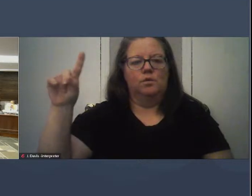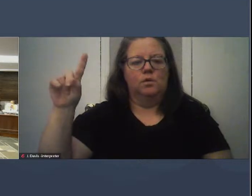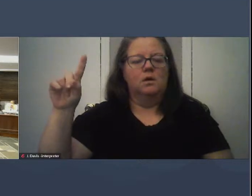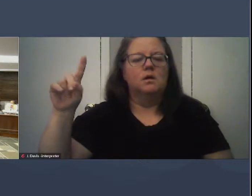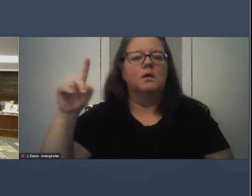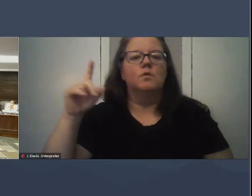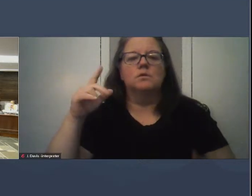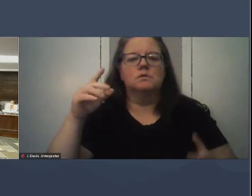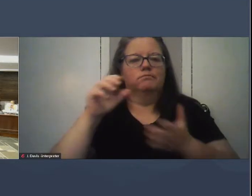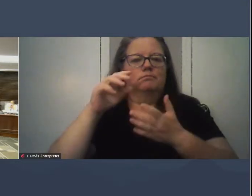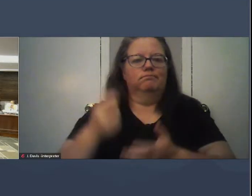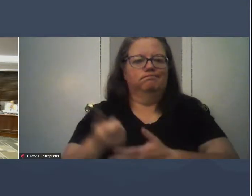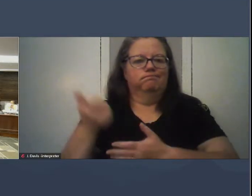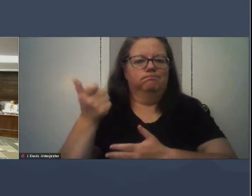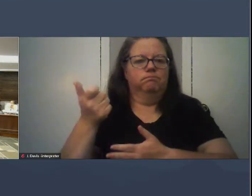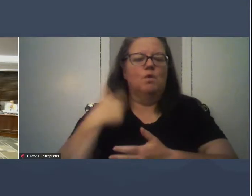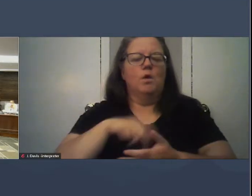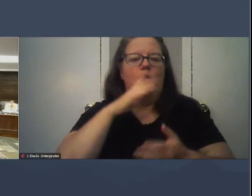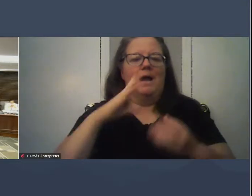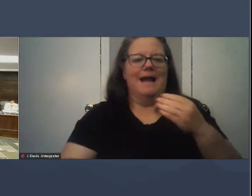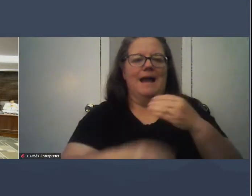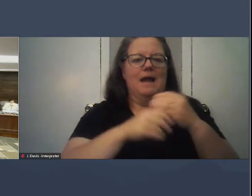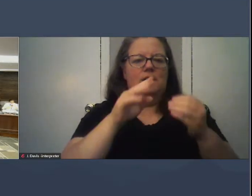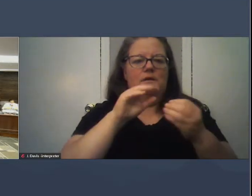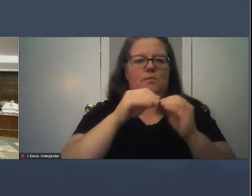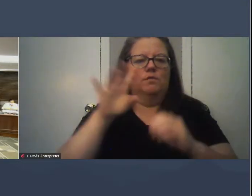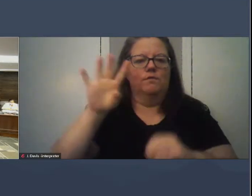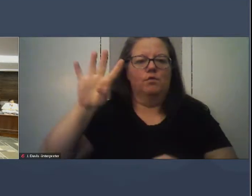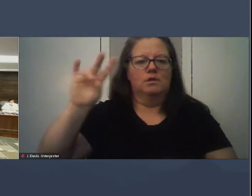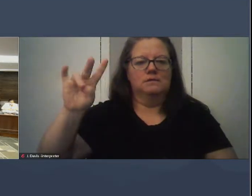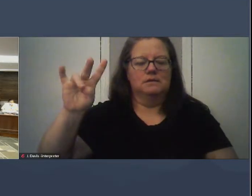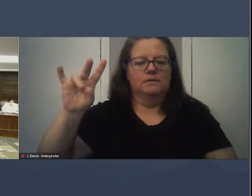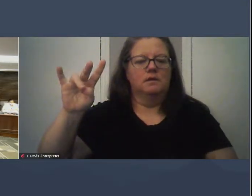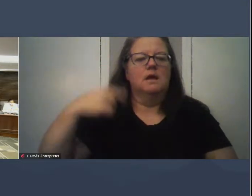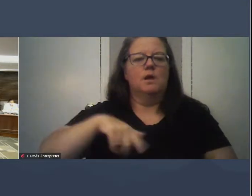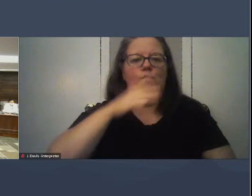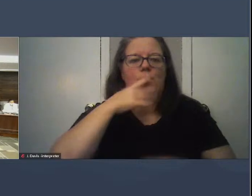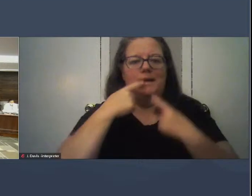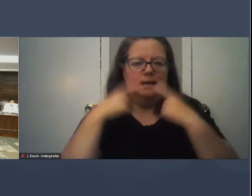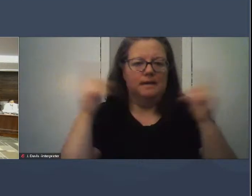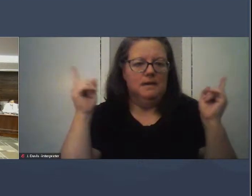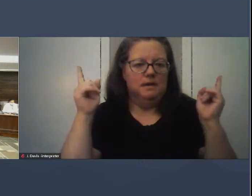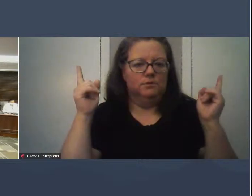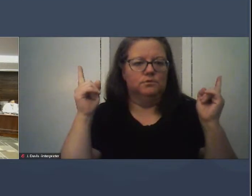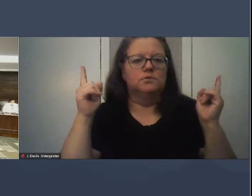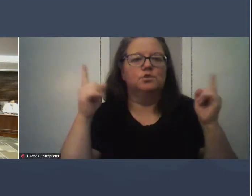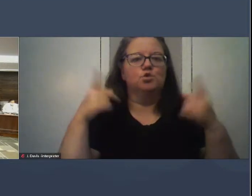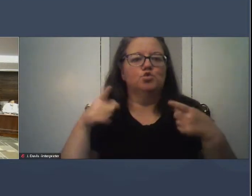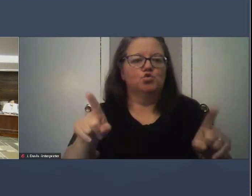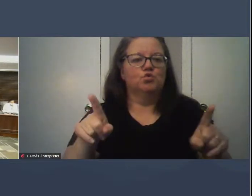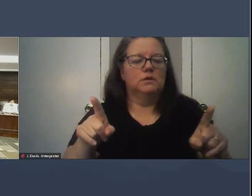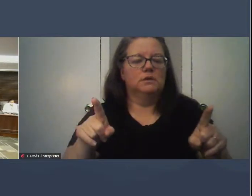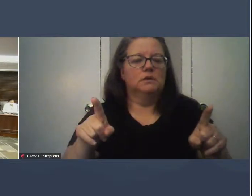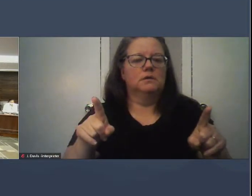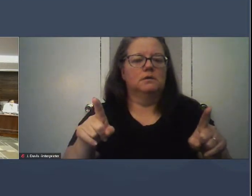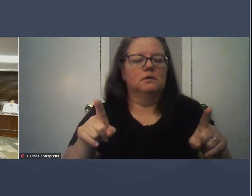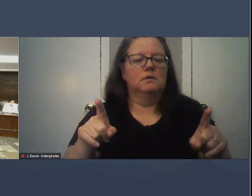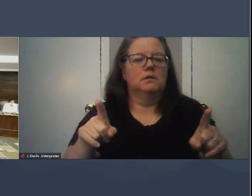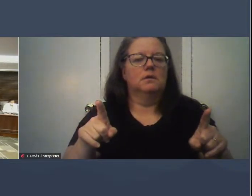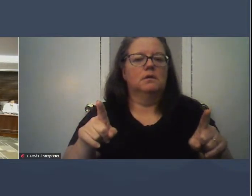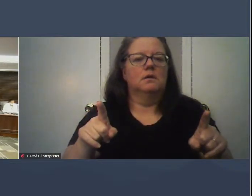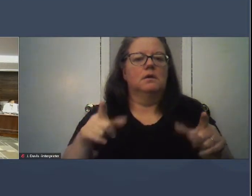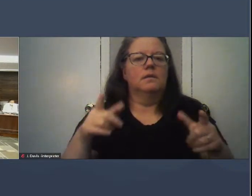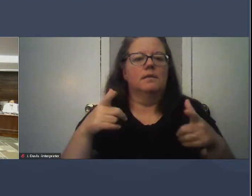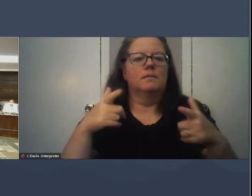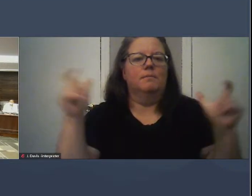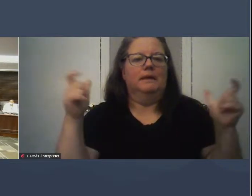main agenda. It will be add-on item number 47 and will be announced during main council at 3:30 that